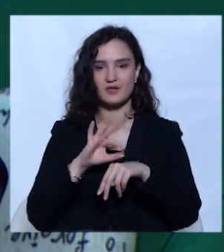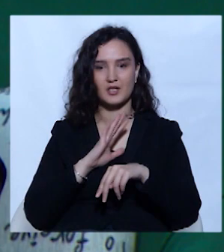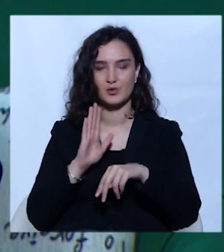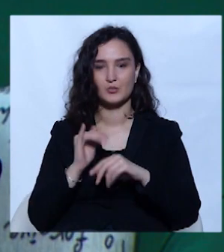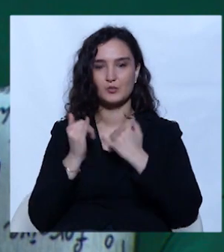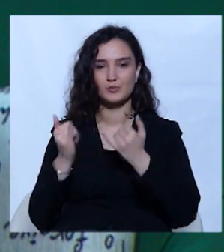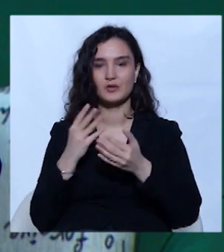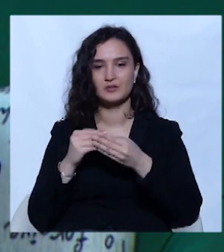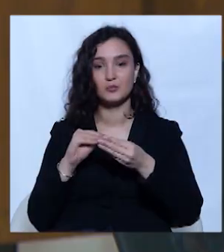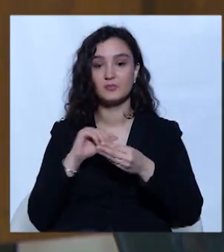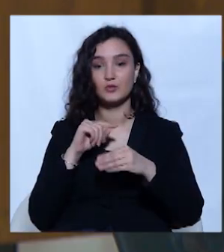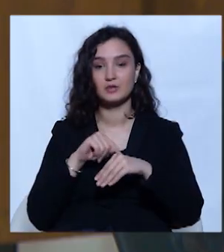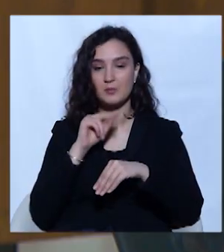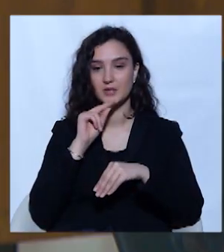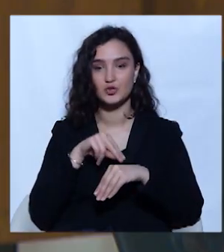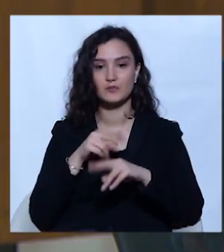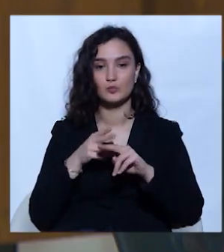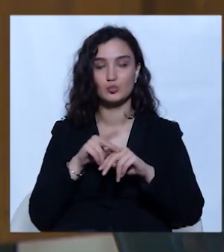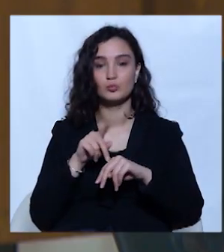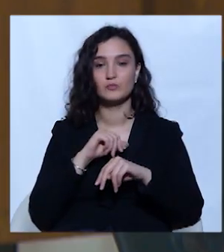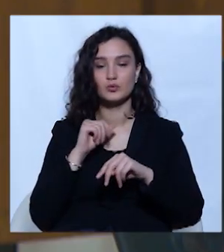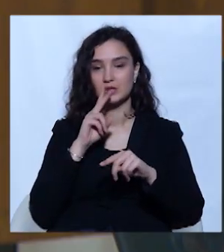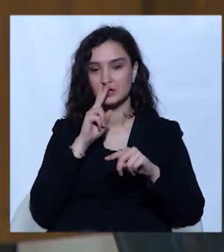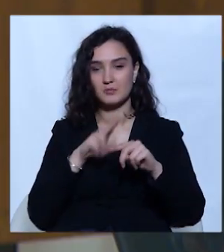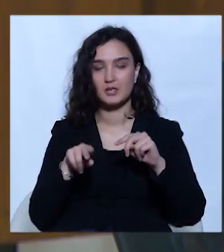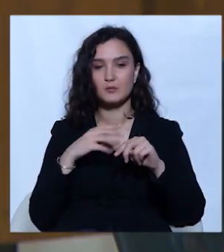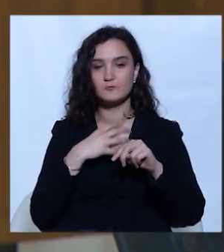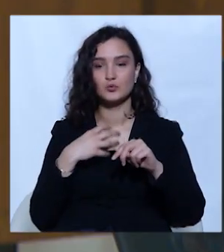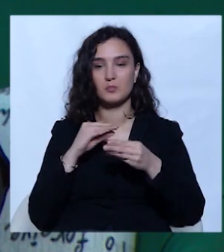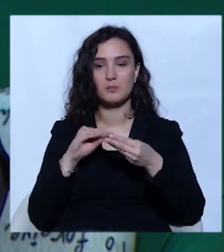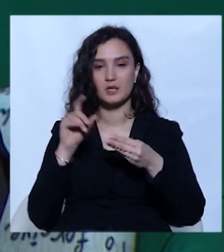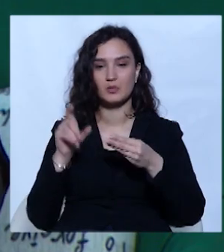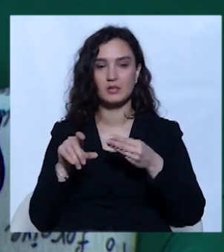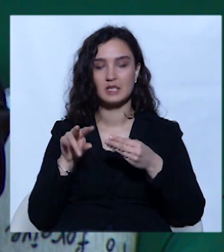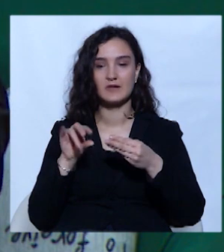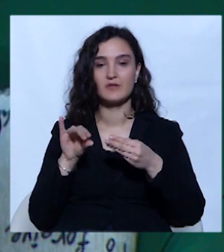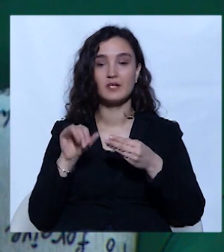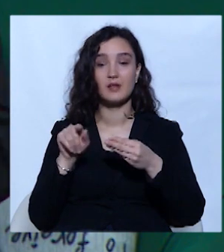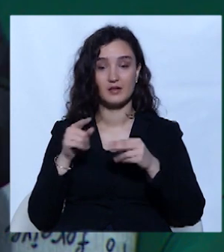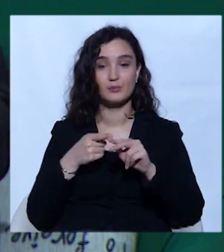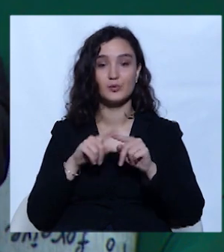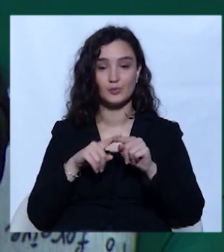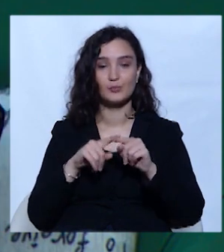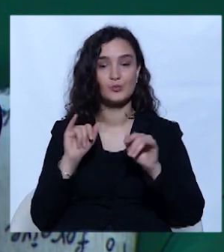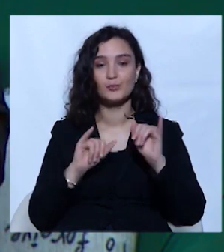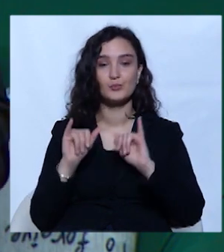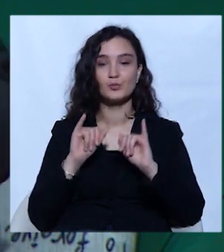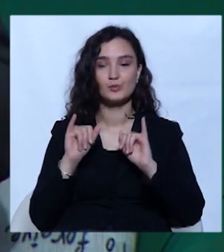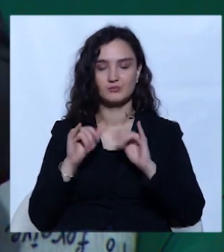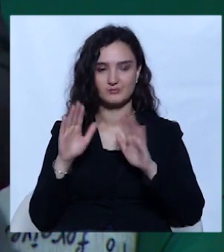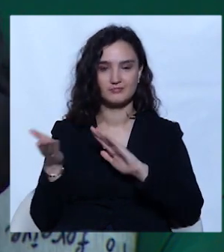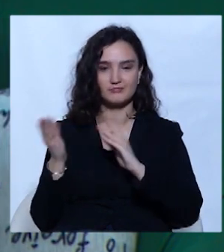She feels guilty because she has lost a really important friend in Olivia. And she commits this sacrifice,